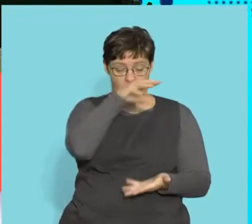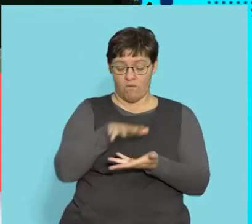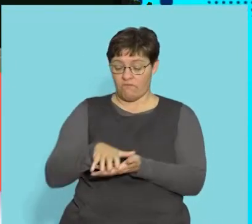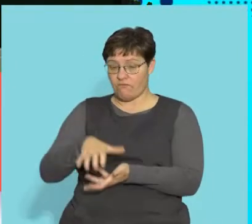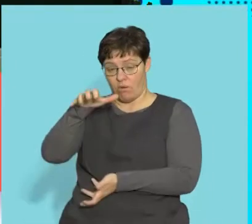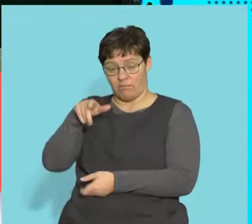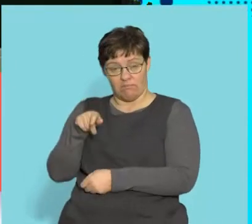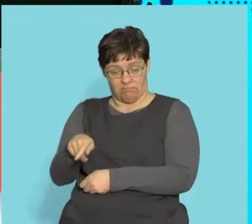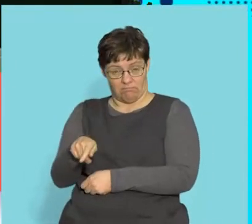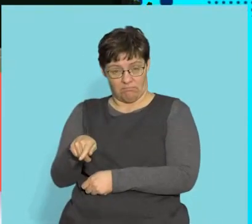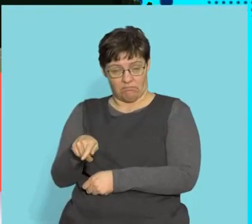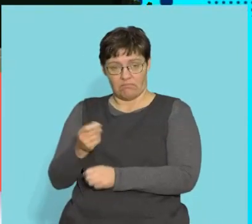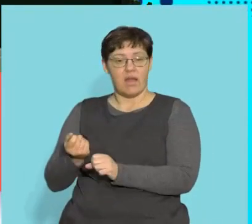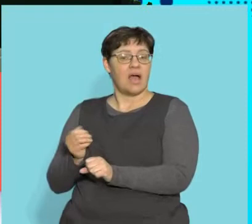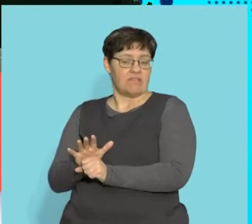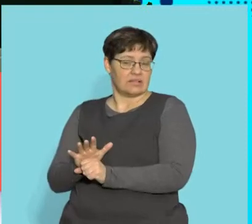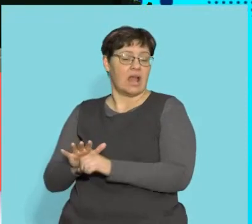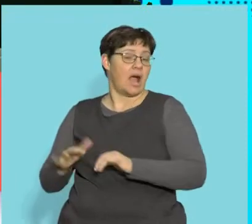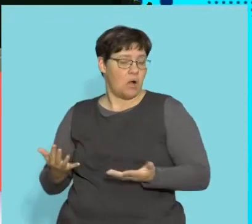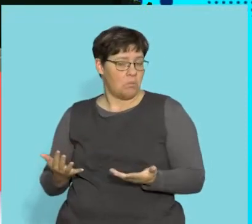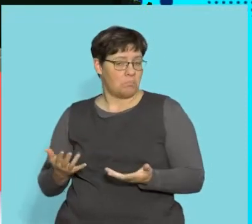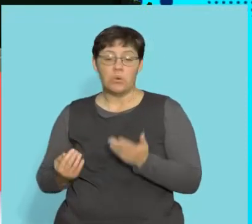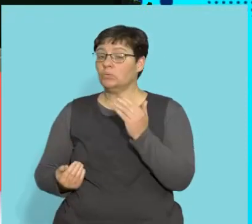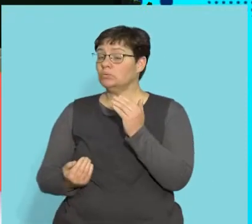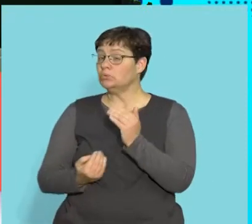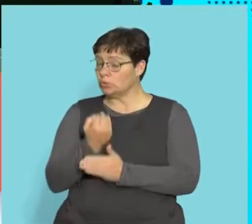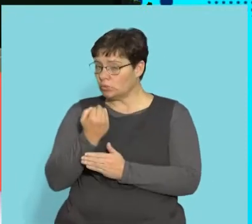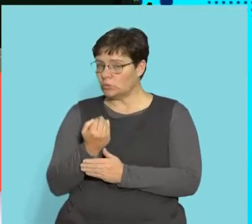that the volume would be affected